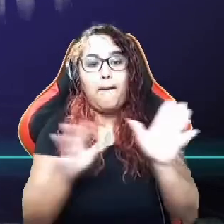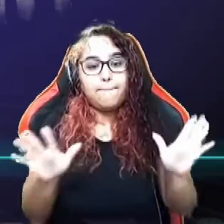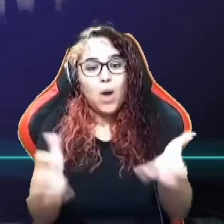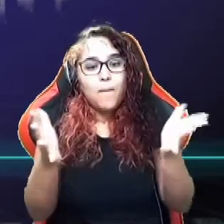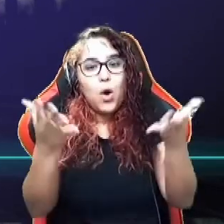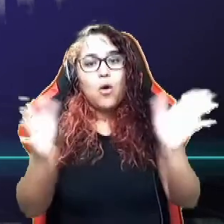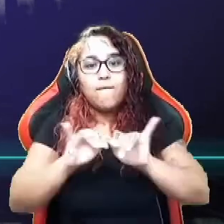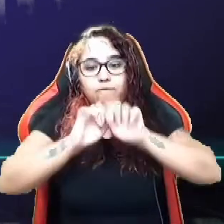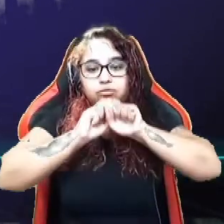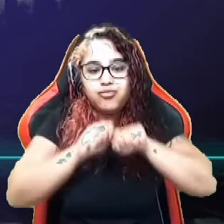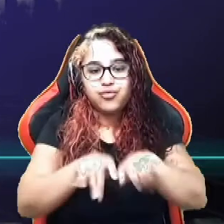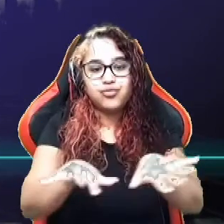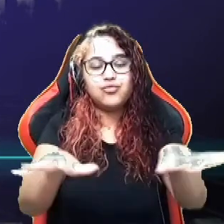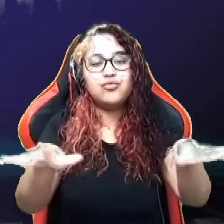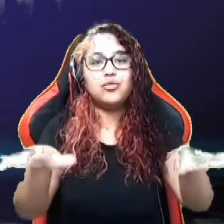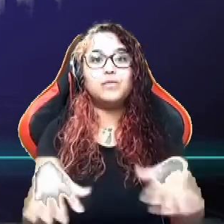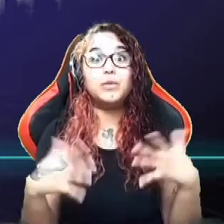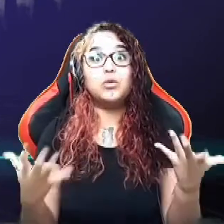content on this platform.